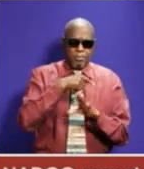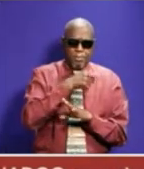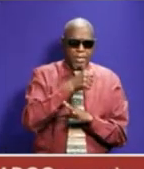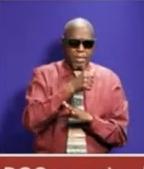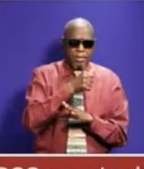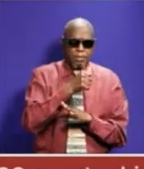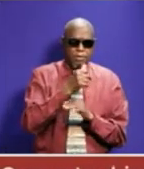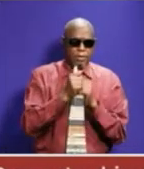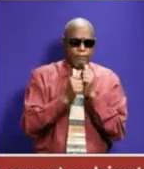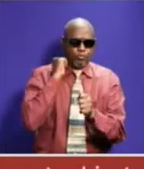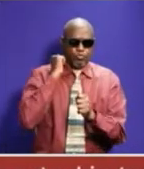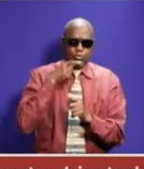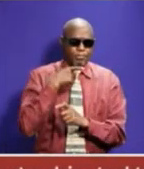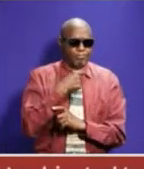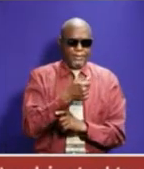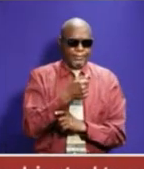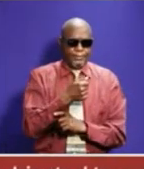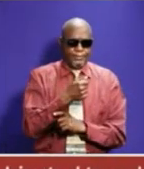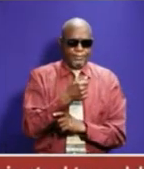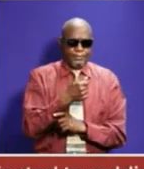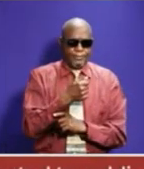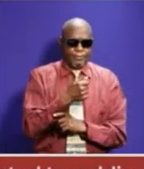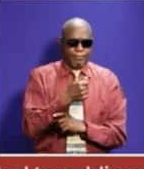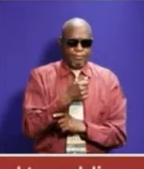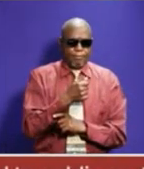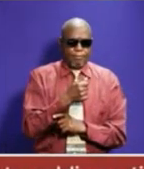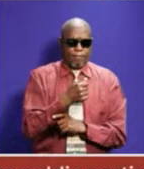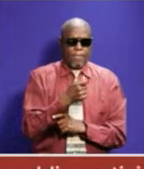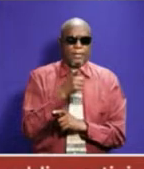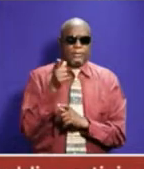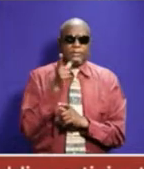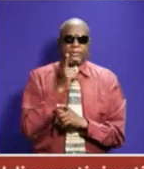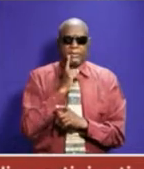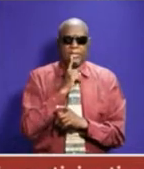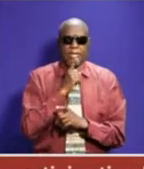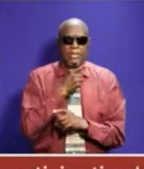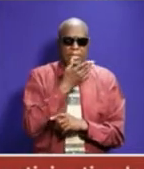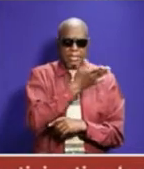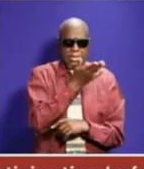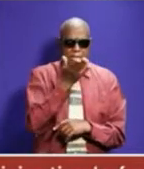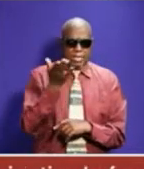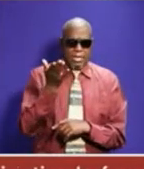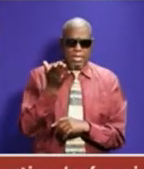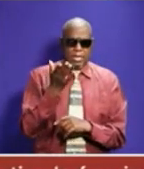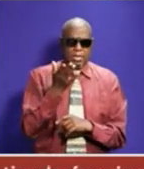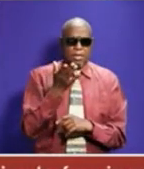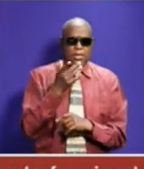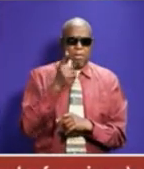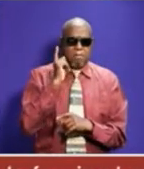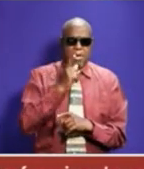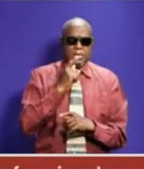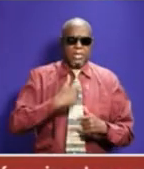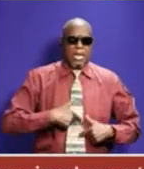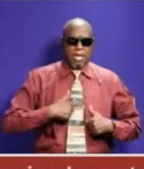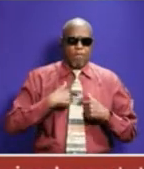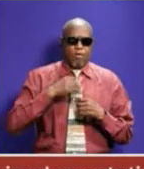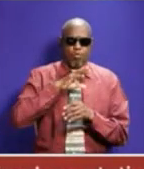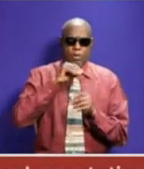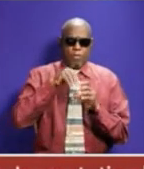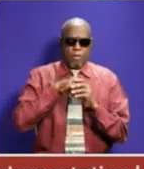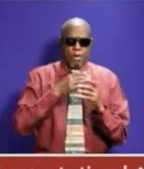won't pay. Goes on to say that they do not have, we have to live within our means.